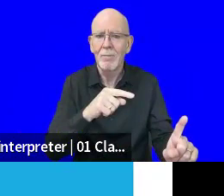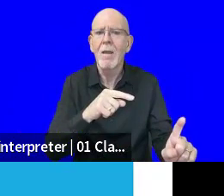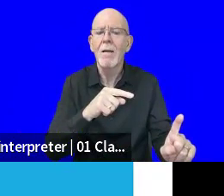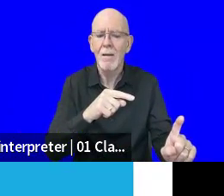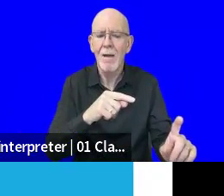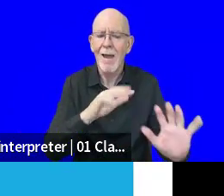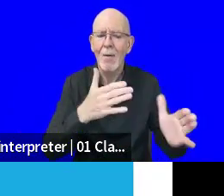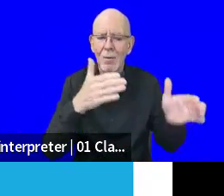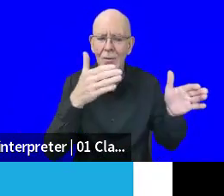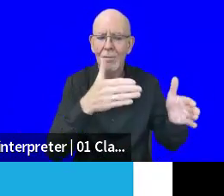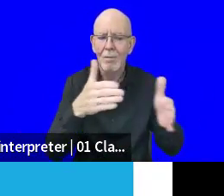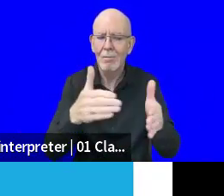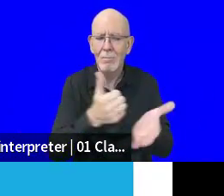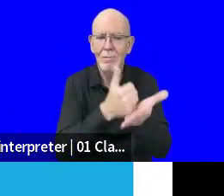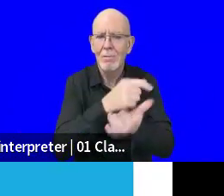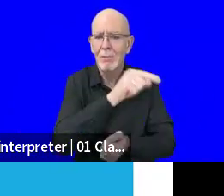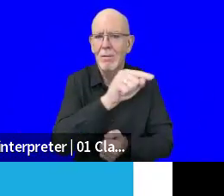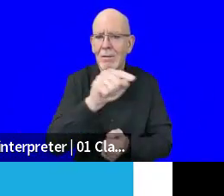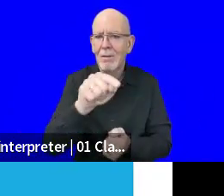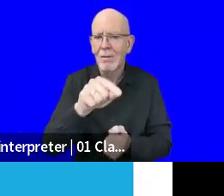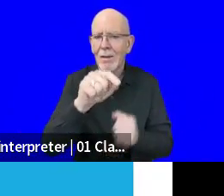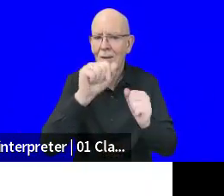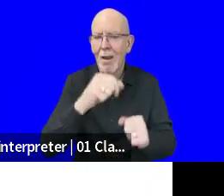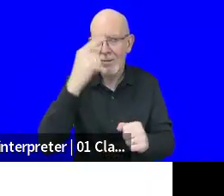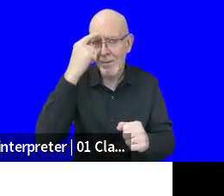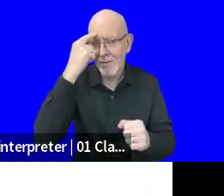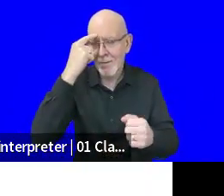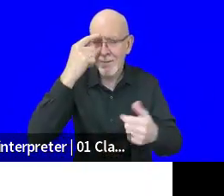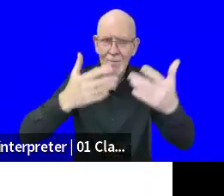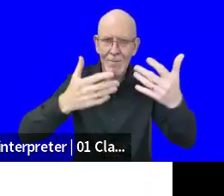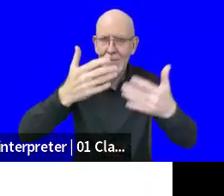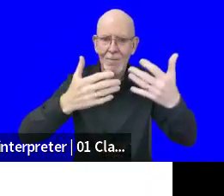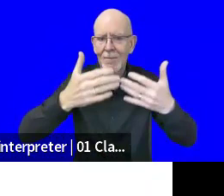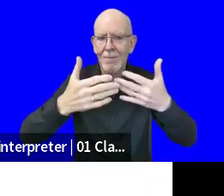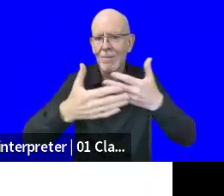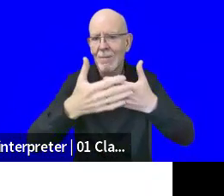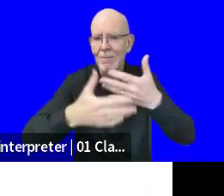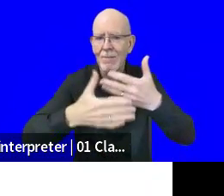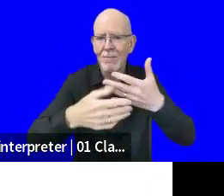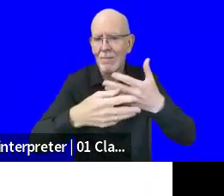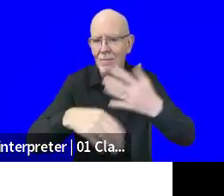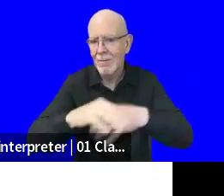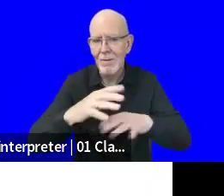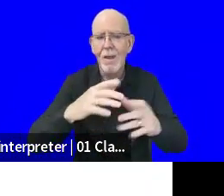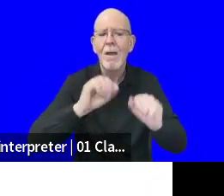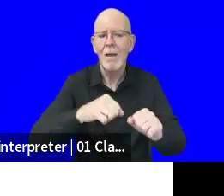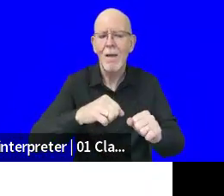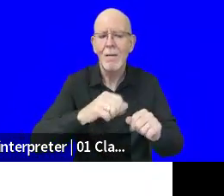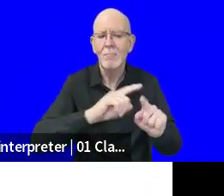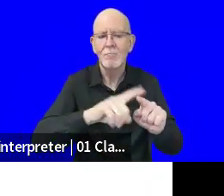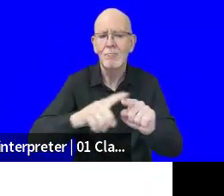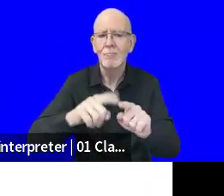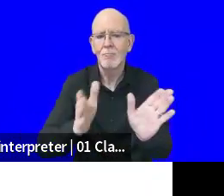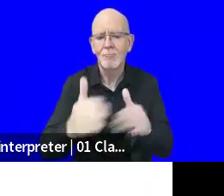entitlement to social packages. And of course, there are several